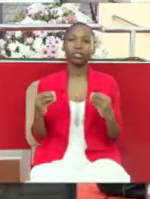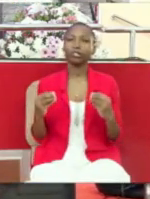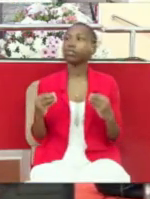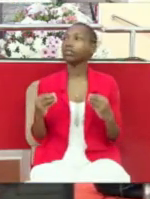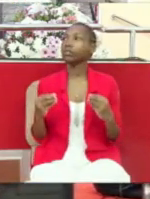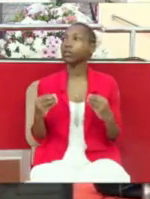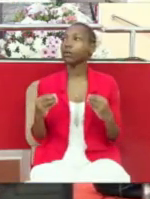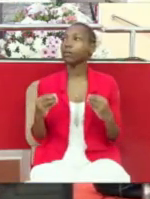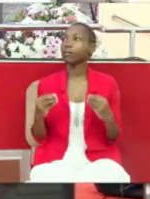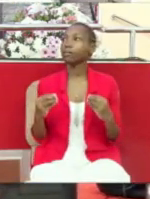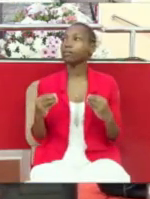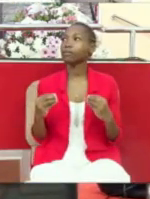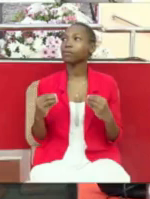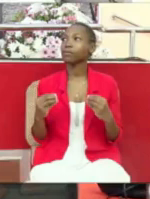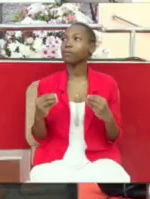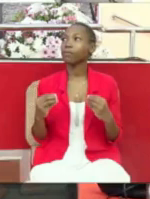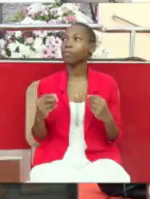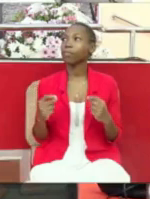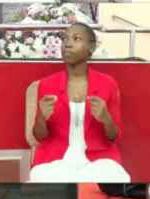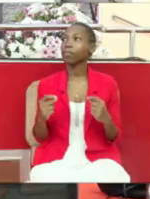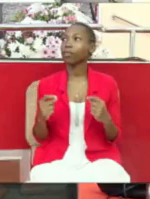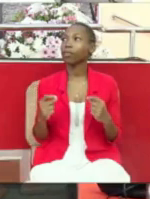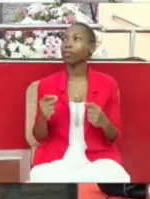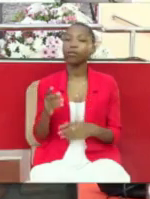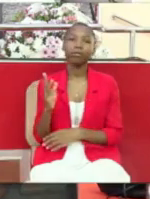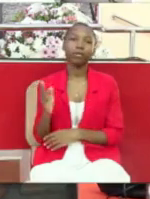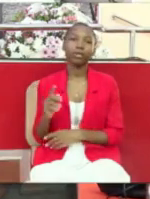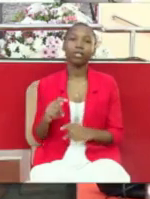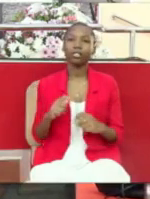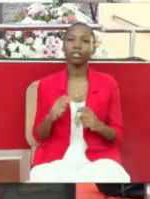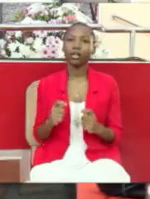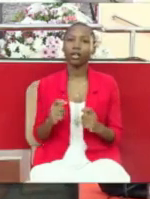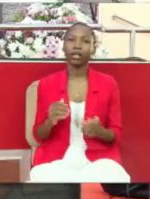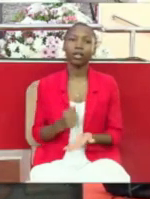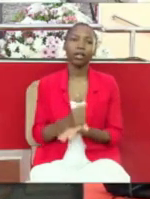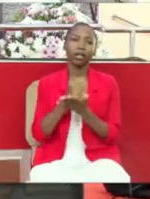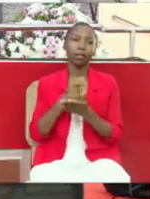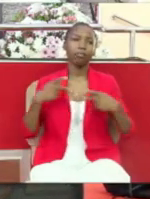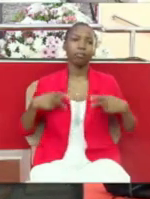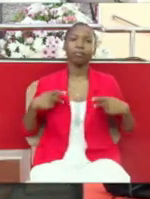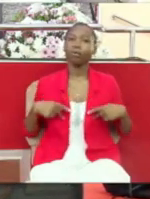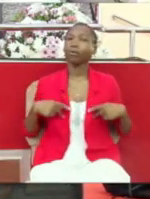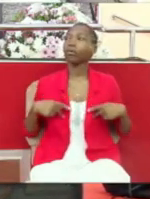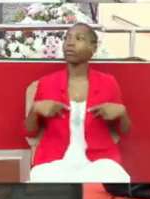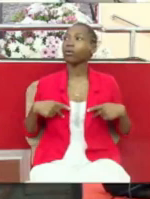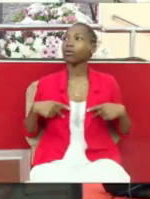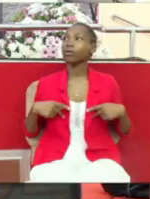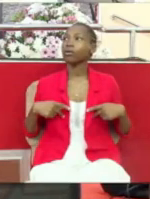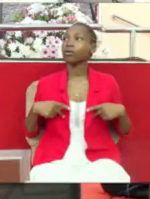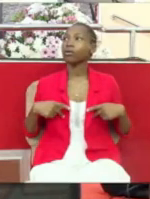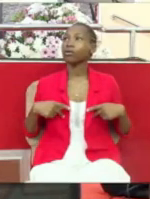katika seminar nuts and bolts, we try to help people. Huwa tunajaribu kuwasaidia watu. Not to become